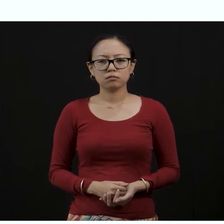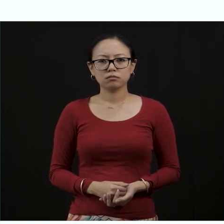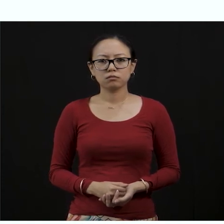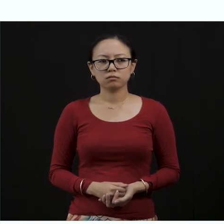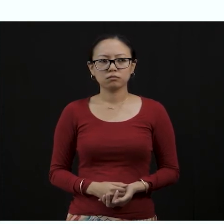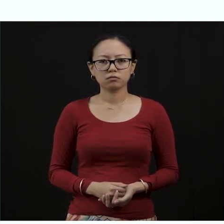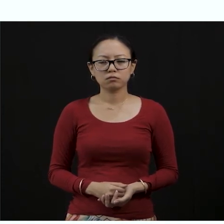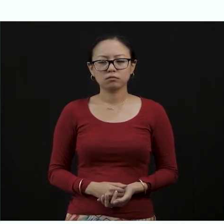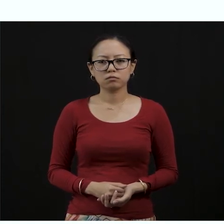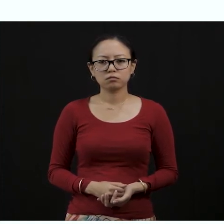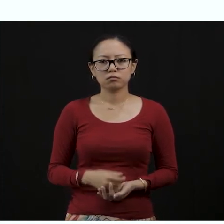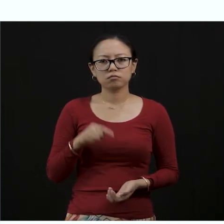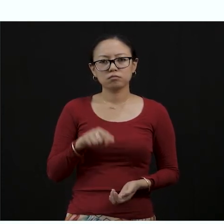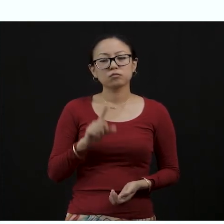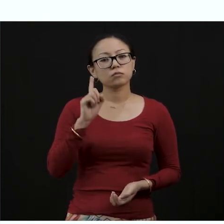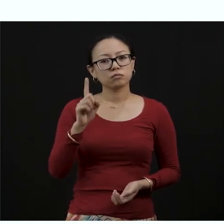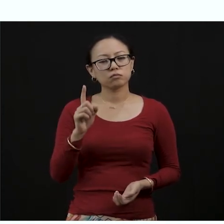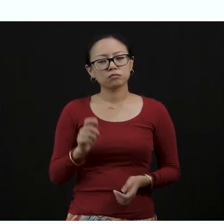So let's do one example here.